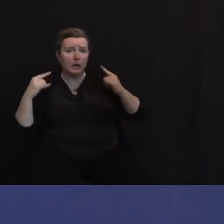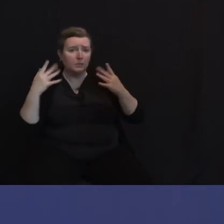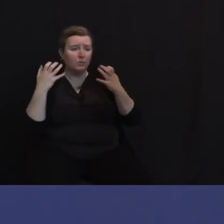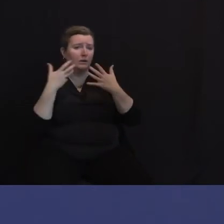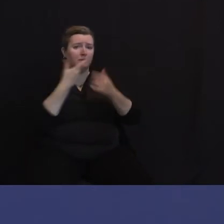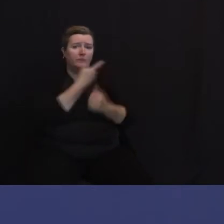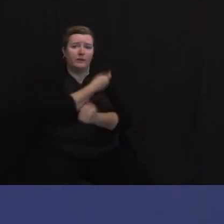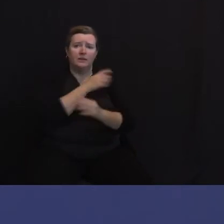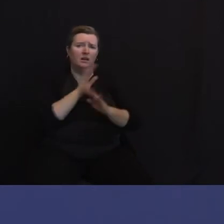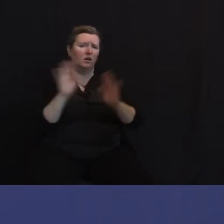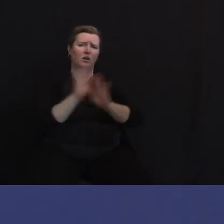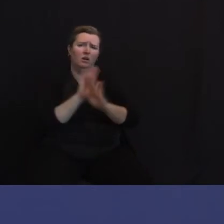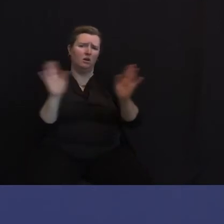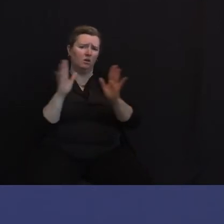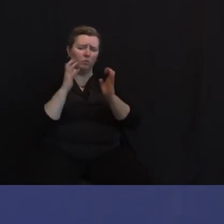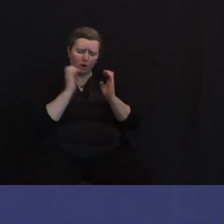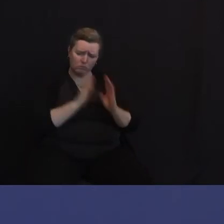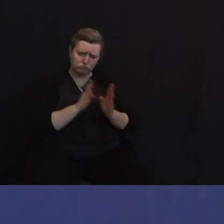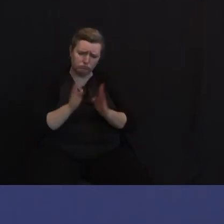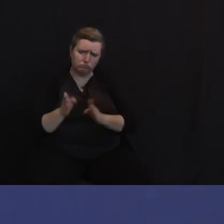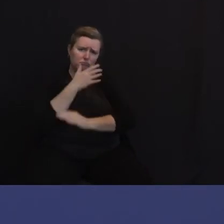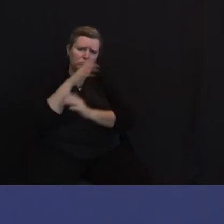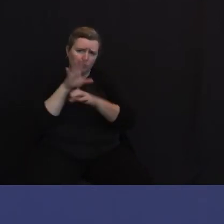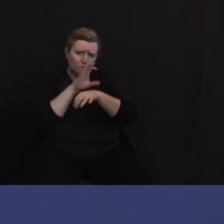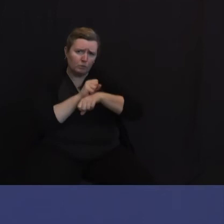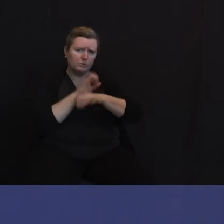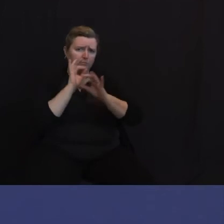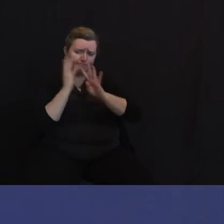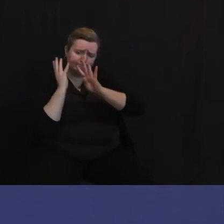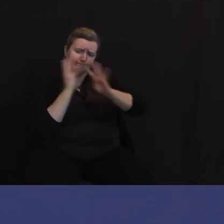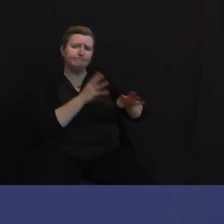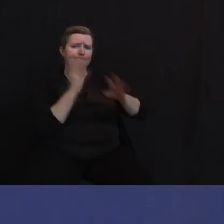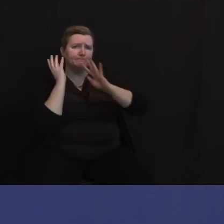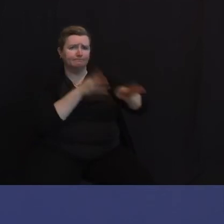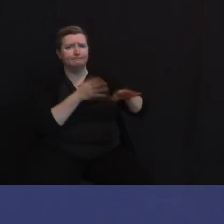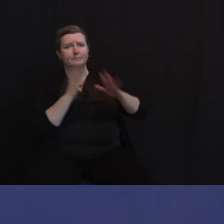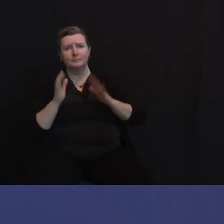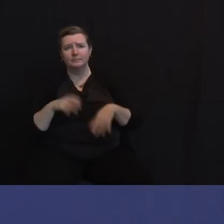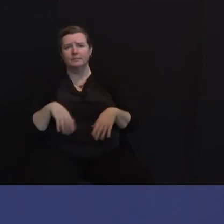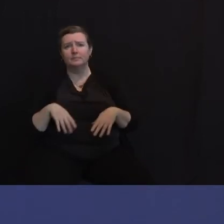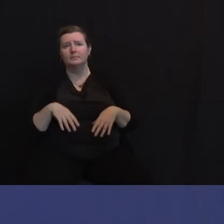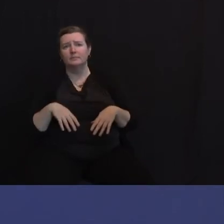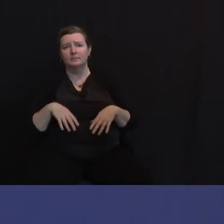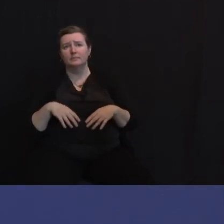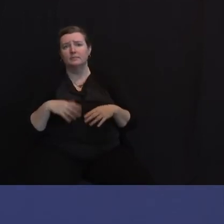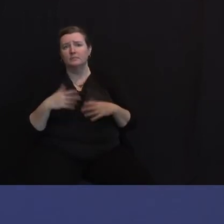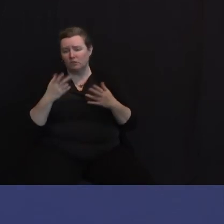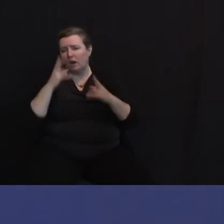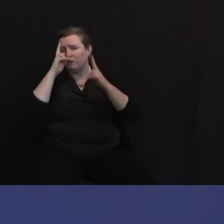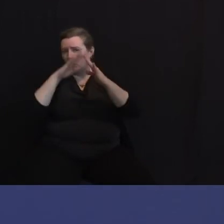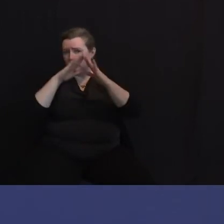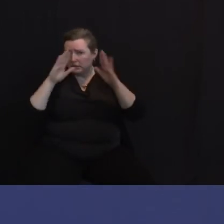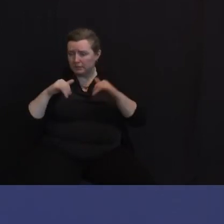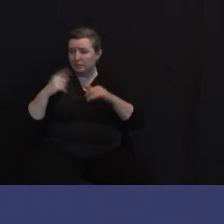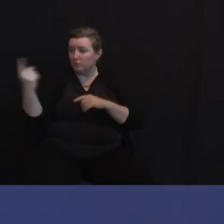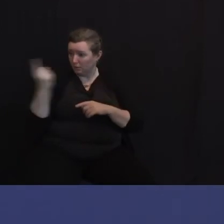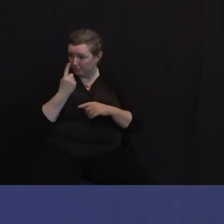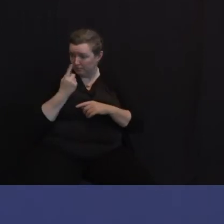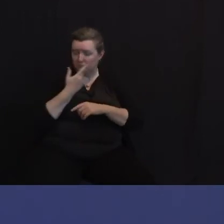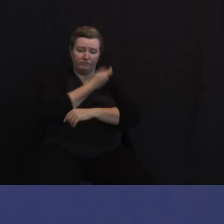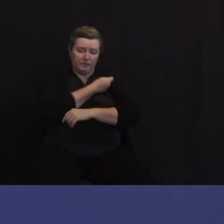to the next. But our goal is to get shots in arms, period. To do it the right way, the most equitable